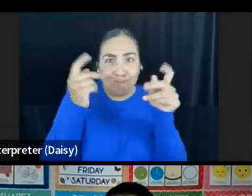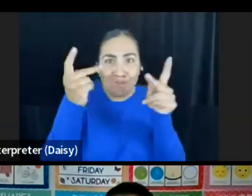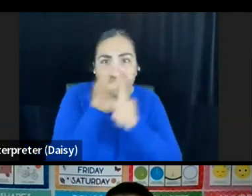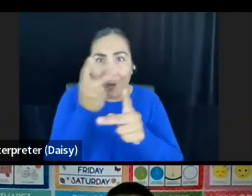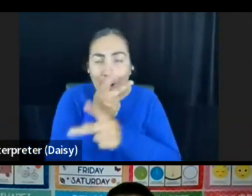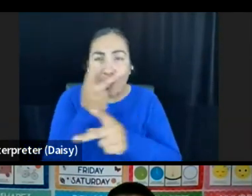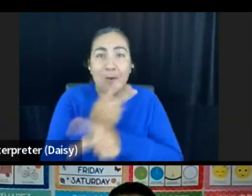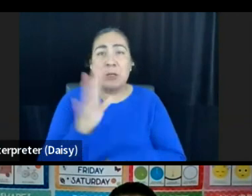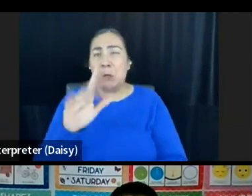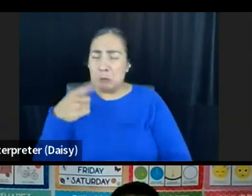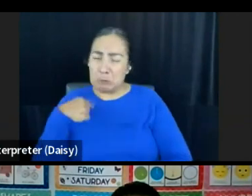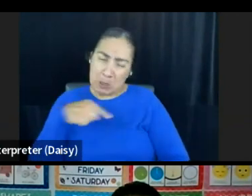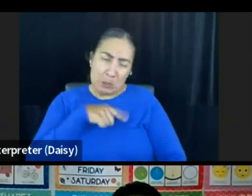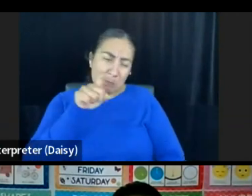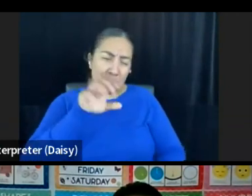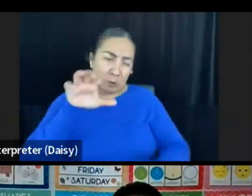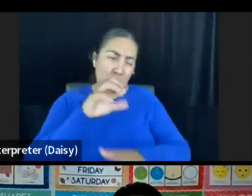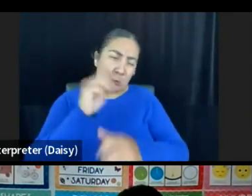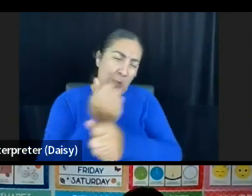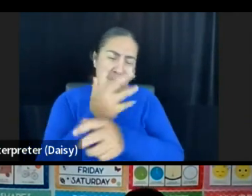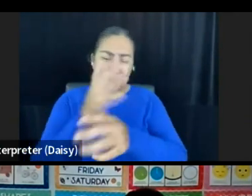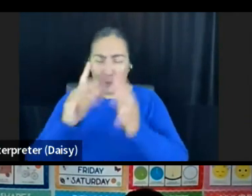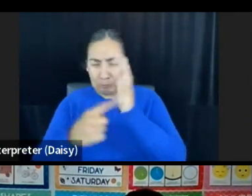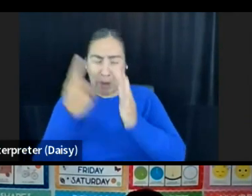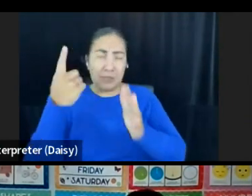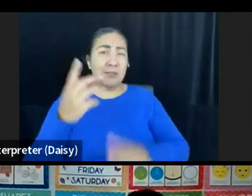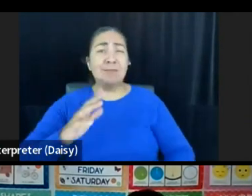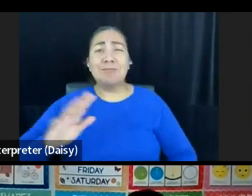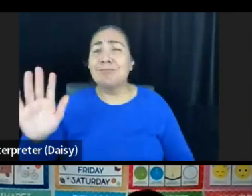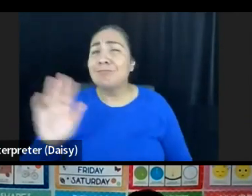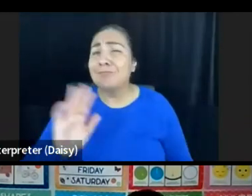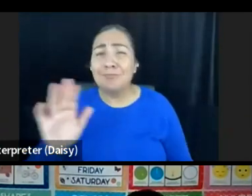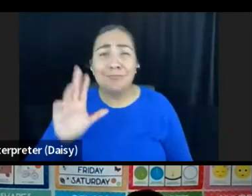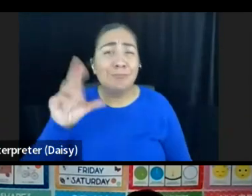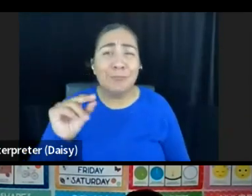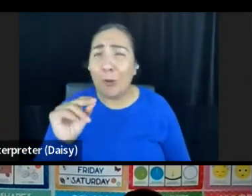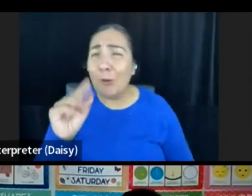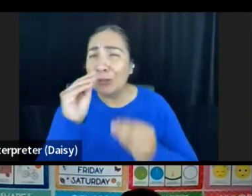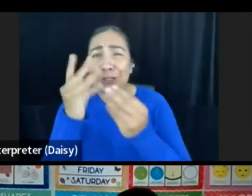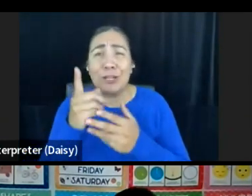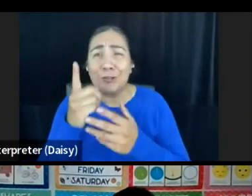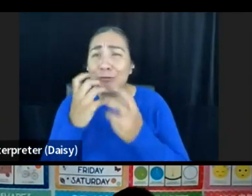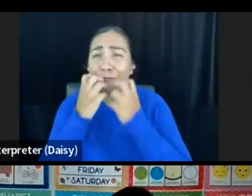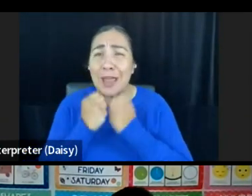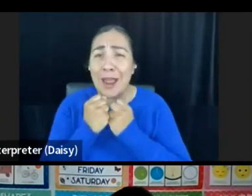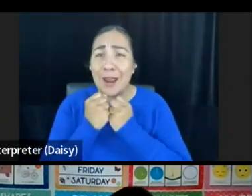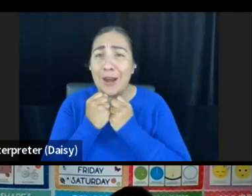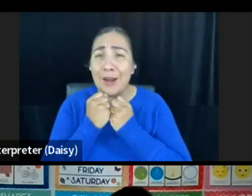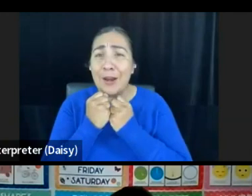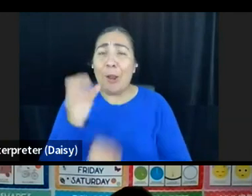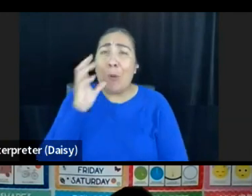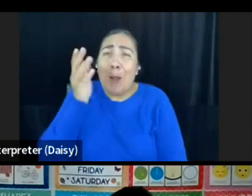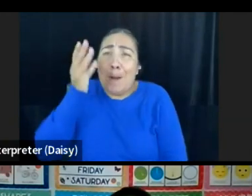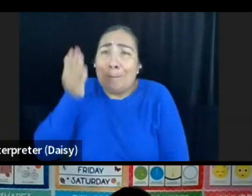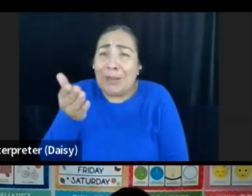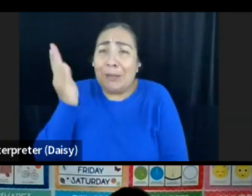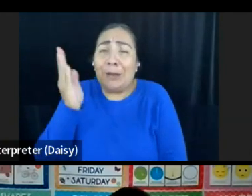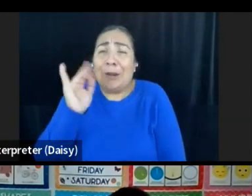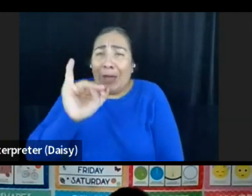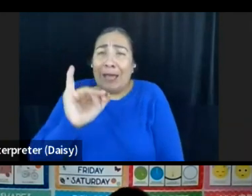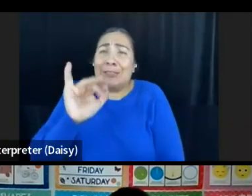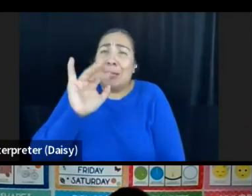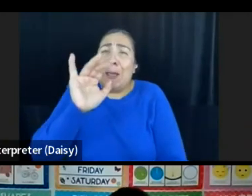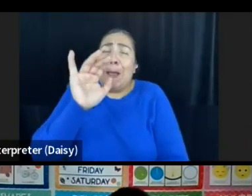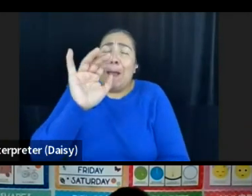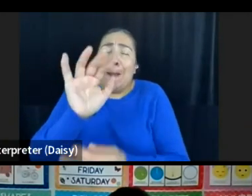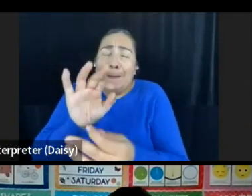once. Is like, no, just let us know that you care and you're going to be there. And it's like the perfect first step, even as